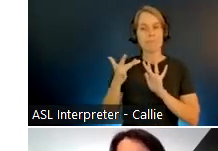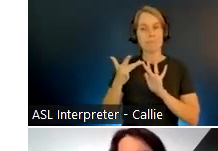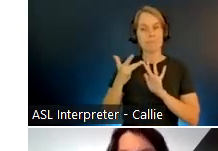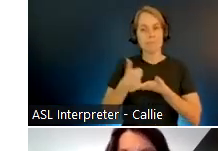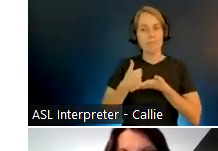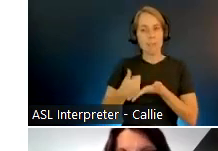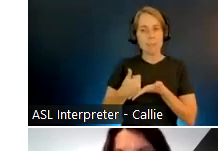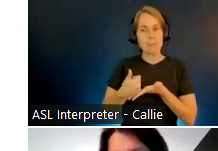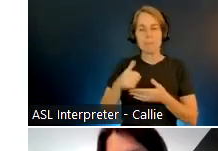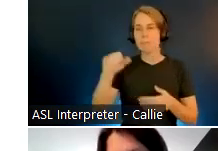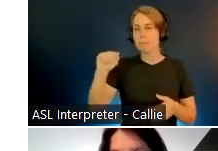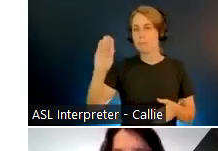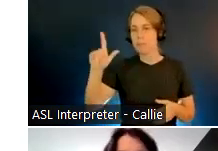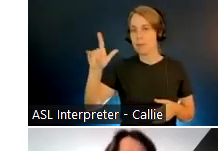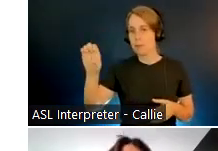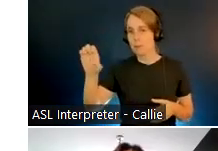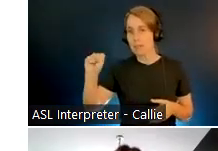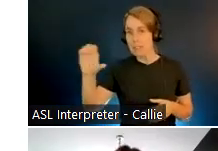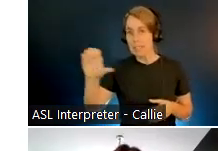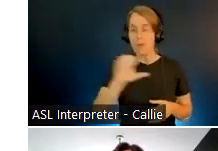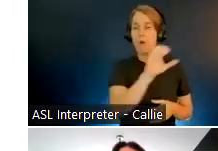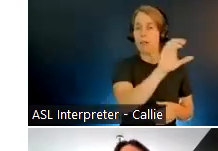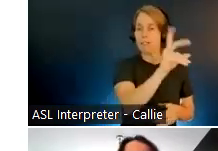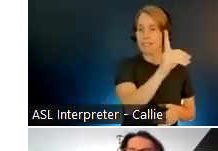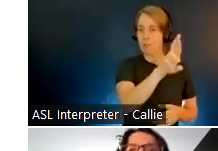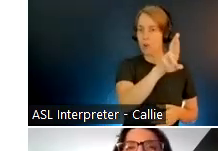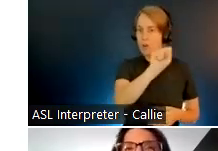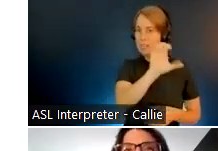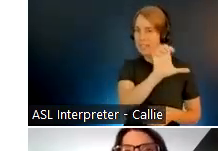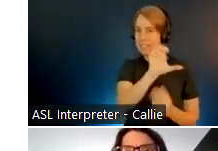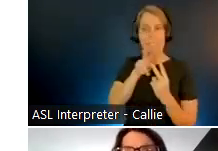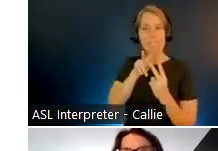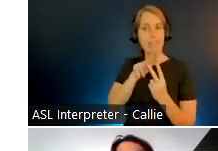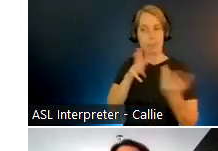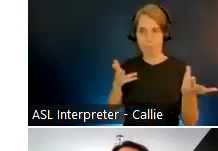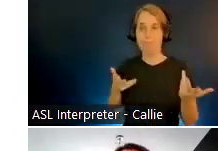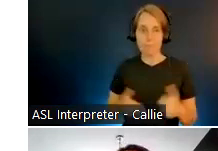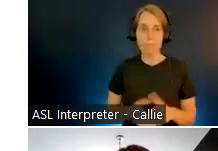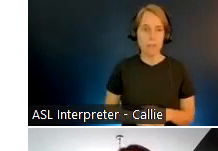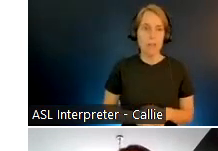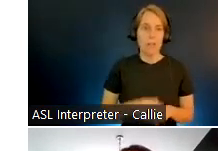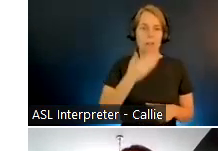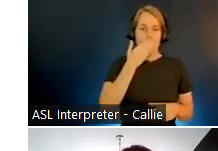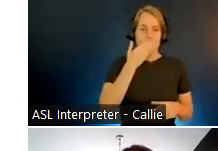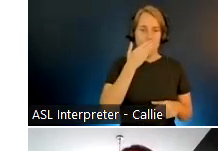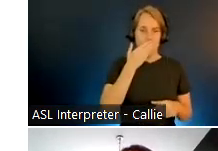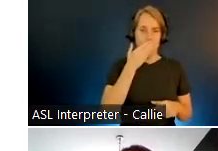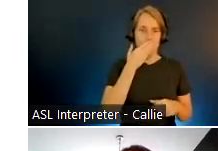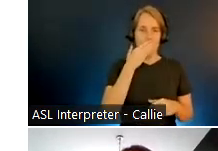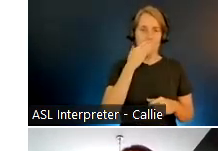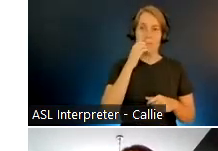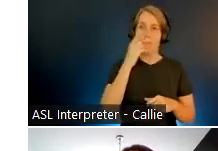Carolina and or ABLE South Carolina. And you know, one clarification I did want to make is